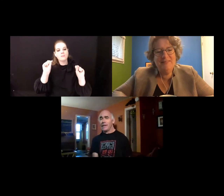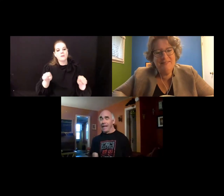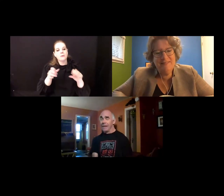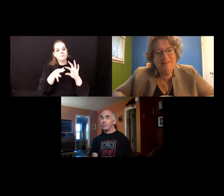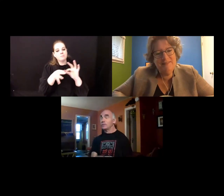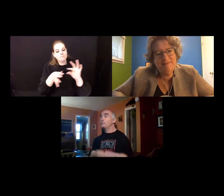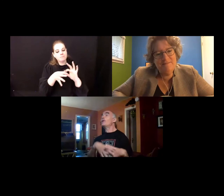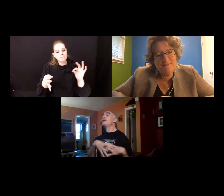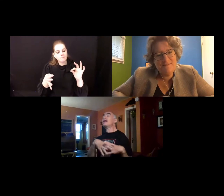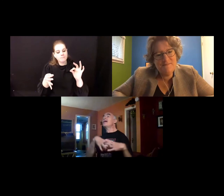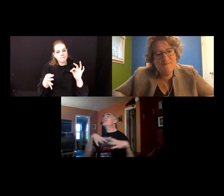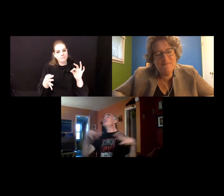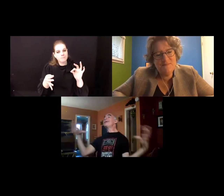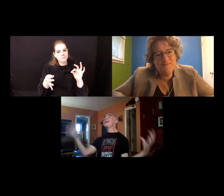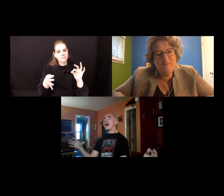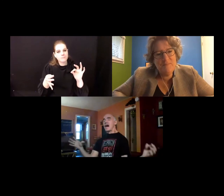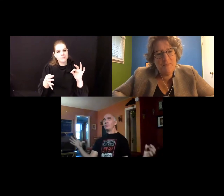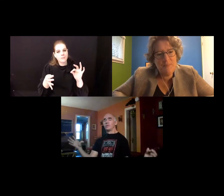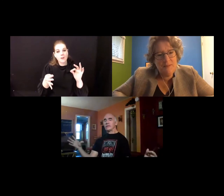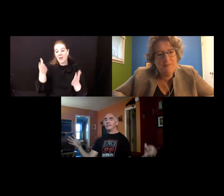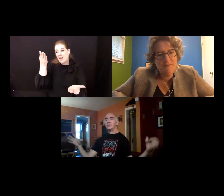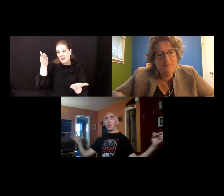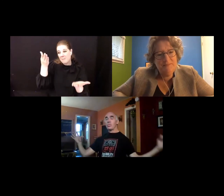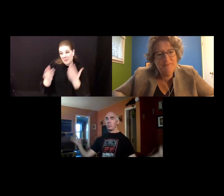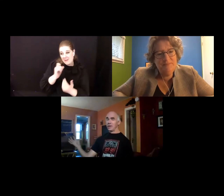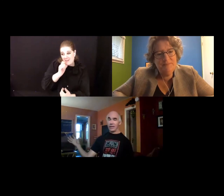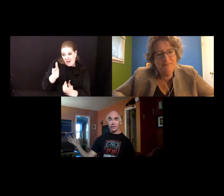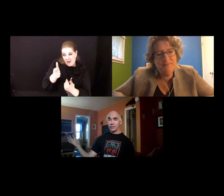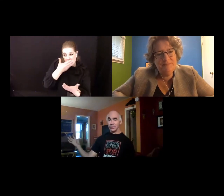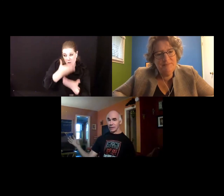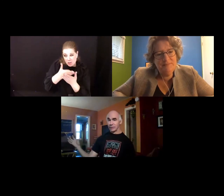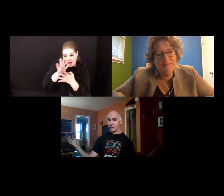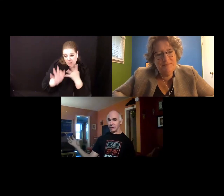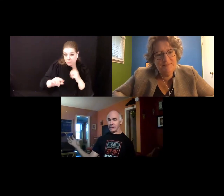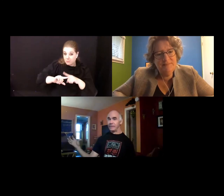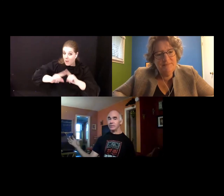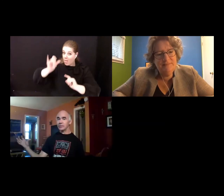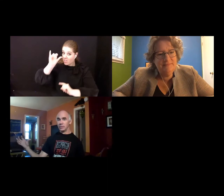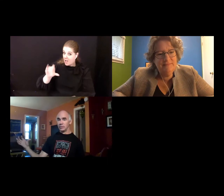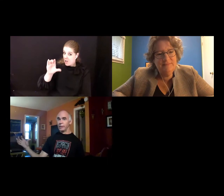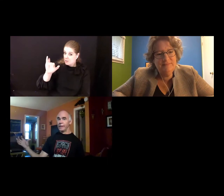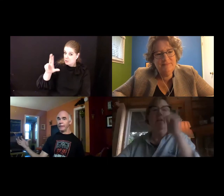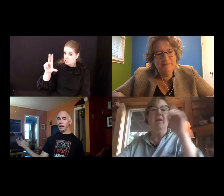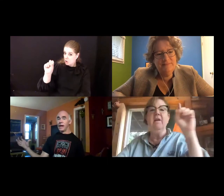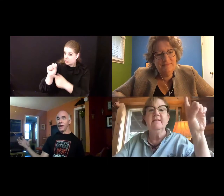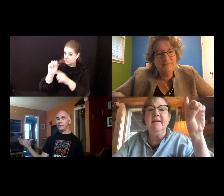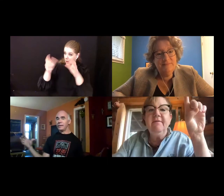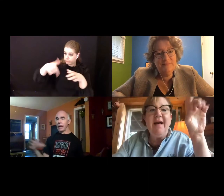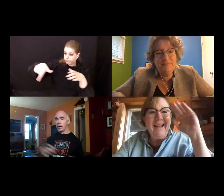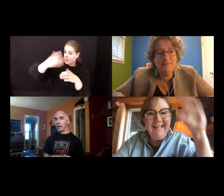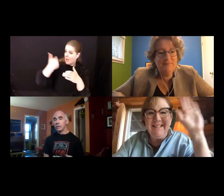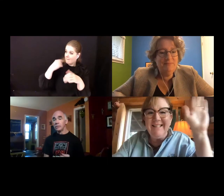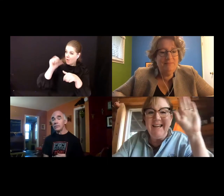not be an option, but there are many options within the circus industry.